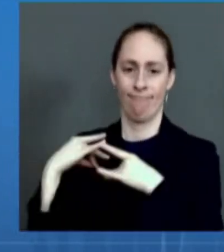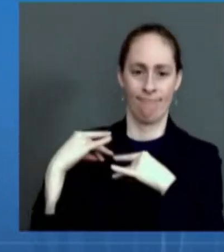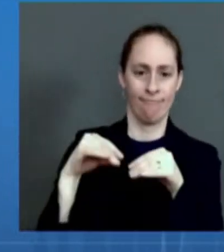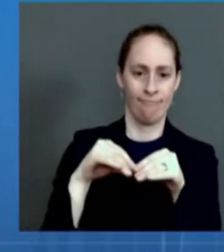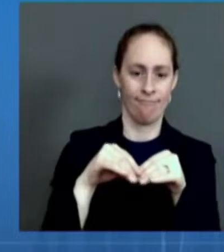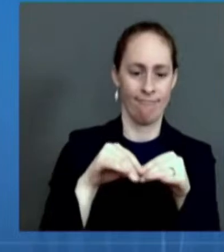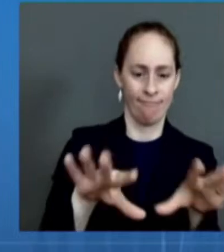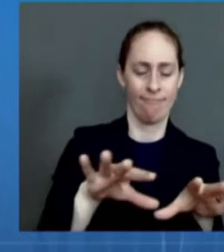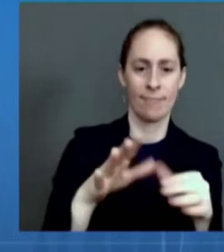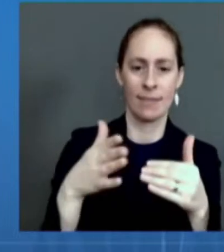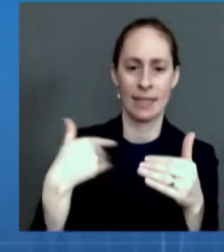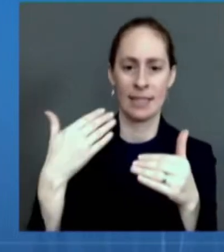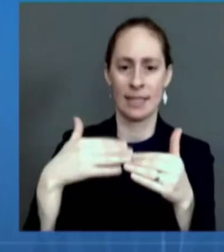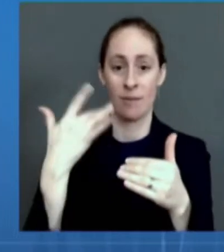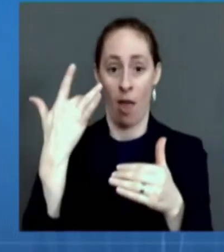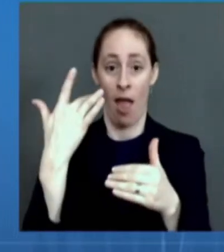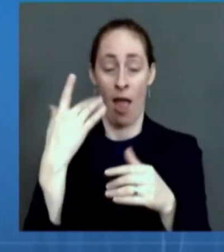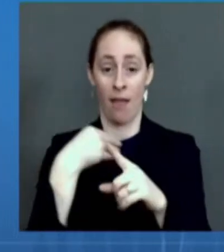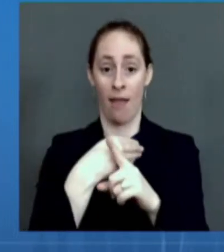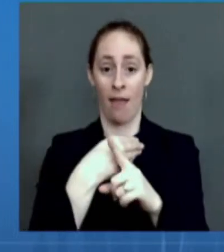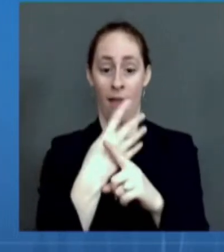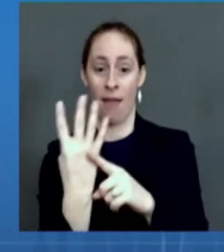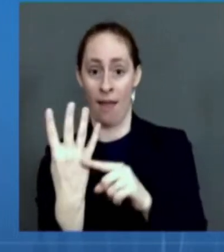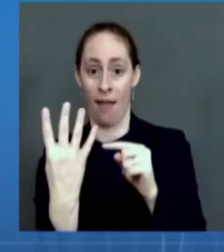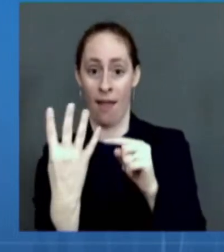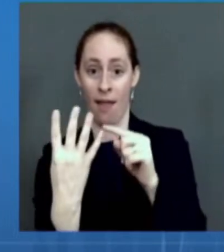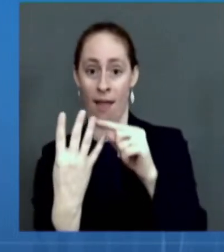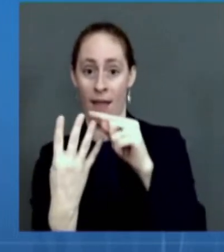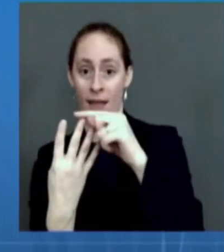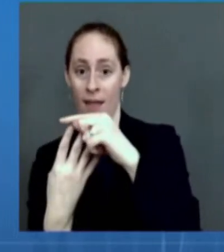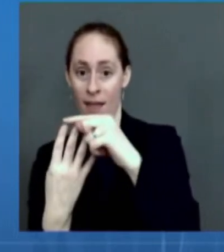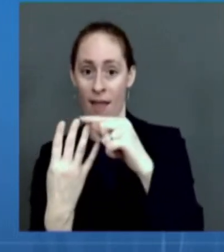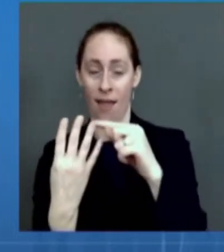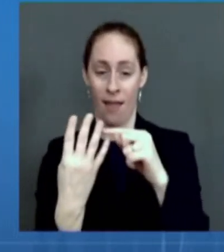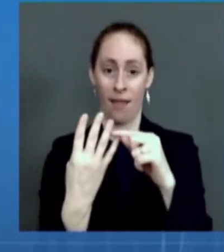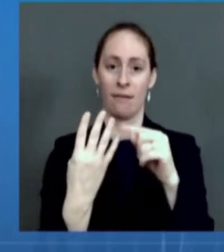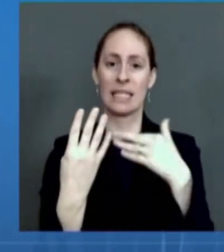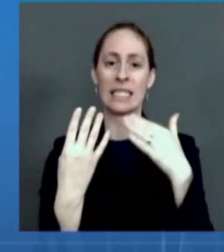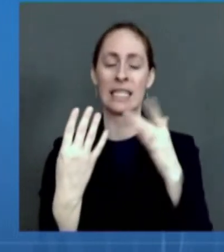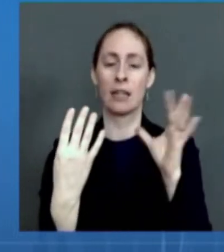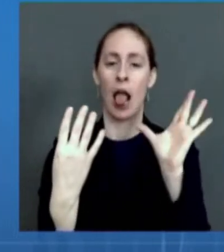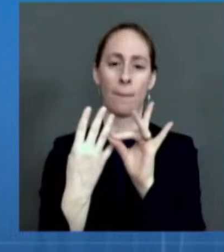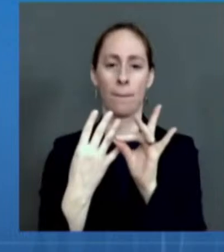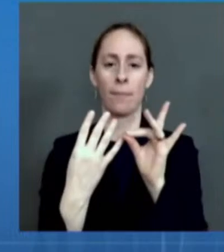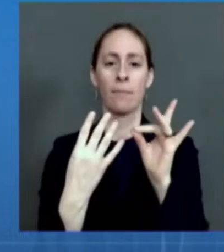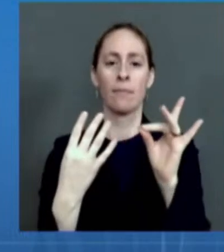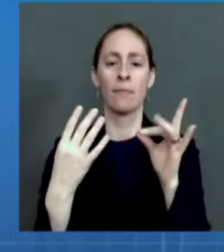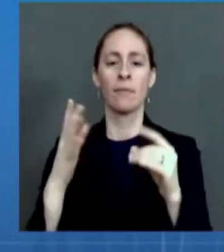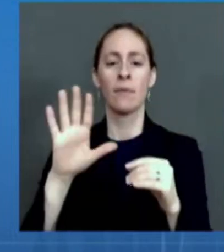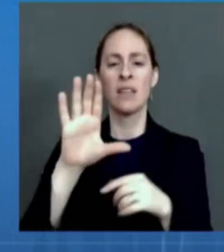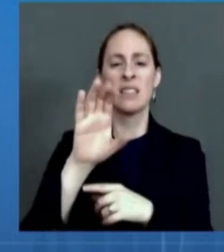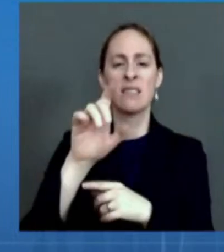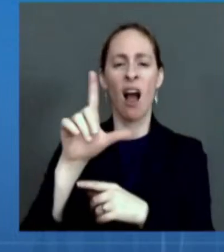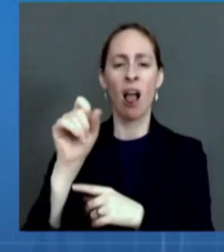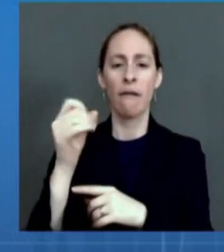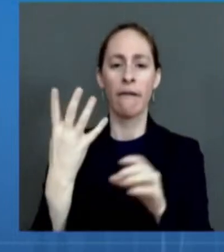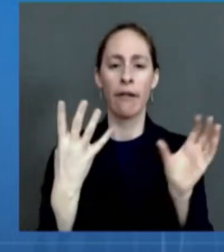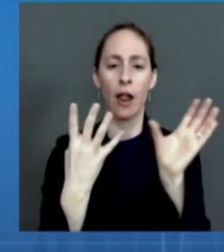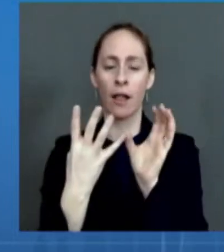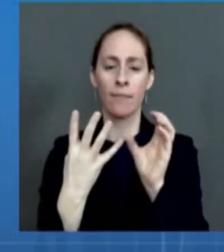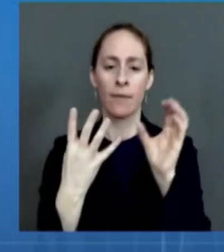the virus itself to determine why it is more transmissible, what it actually is. Dr.